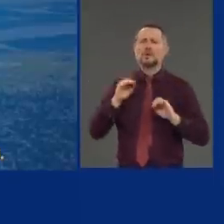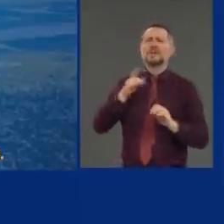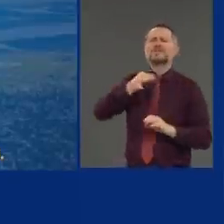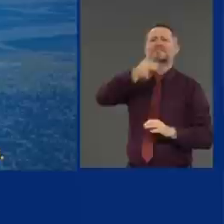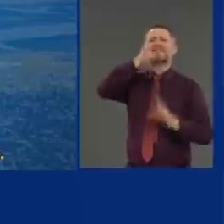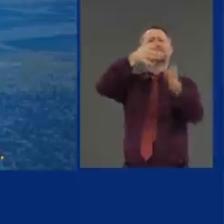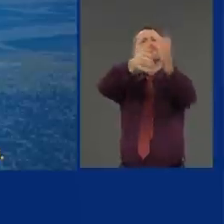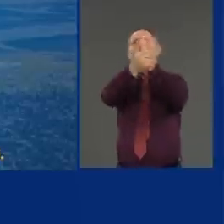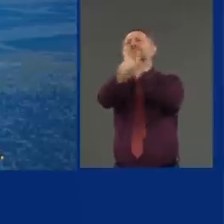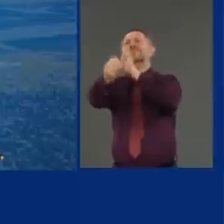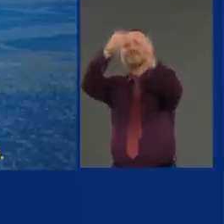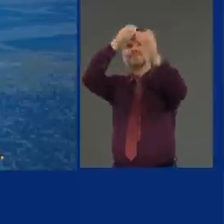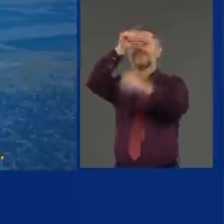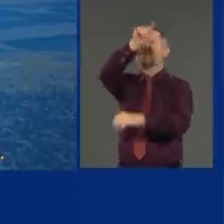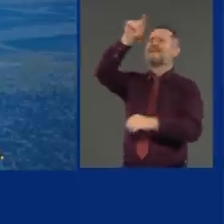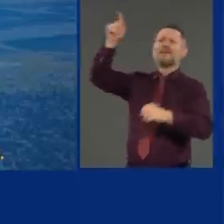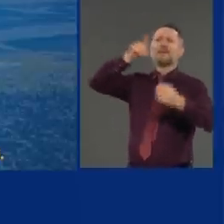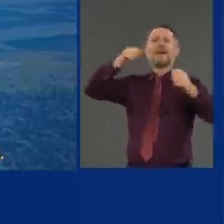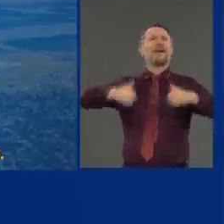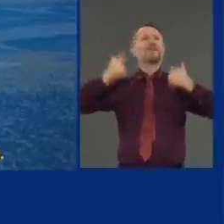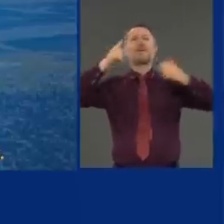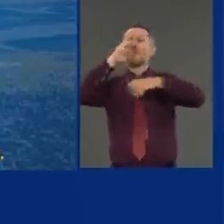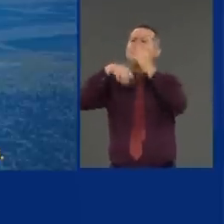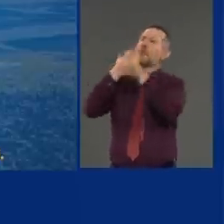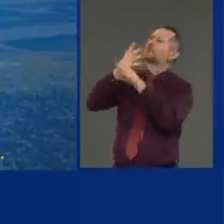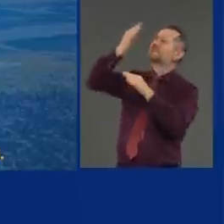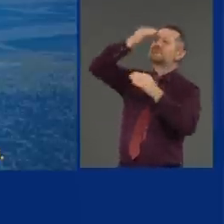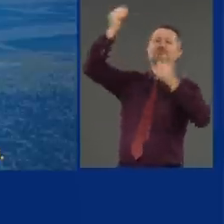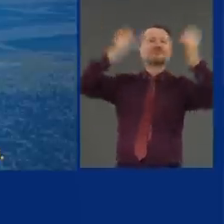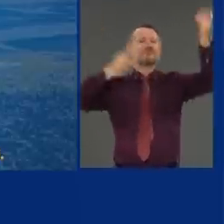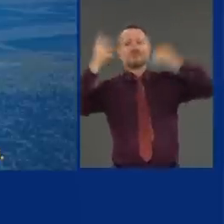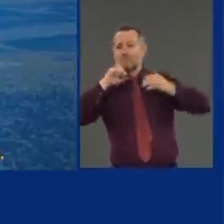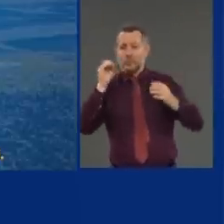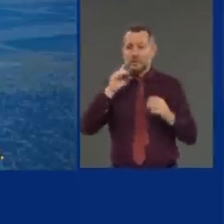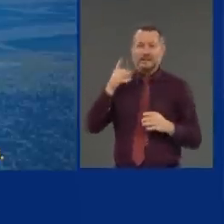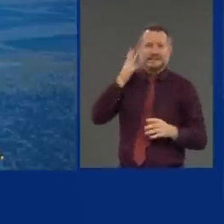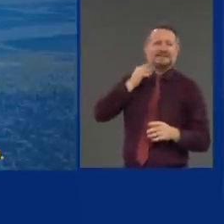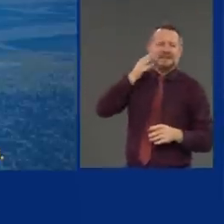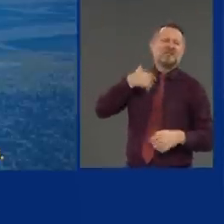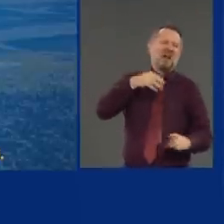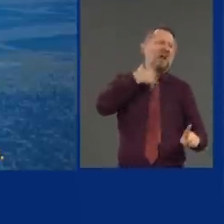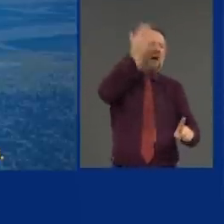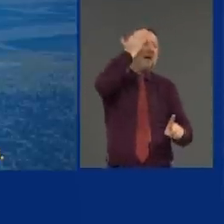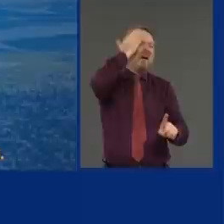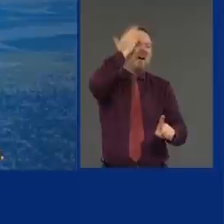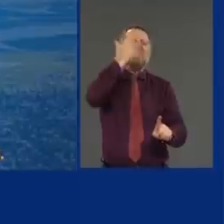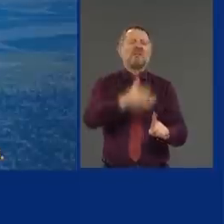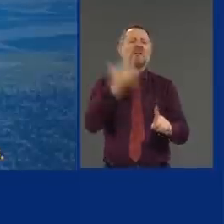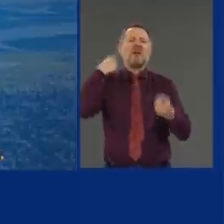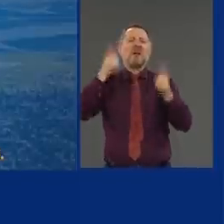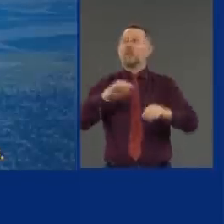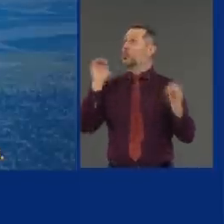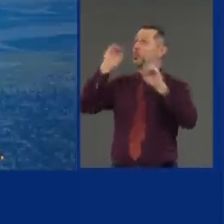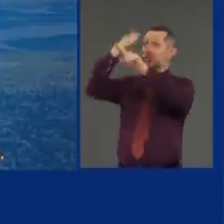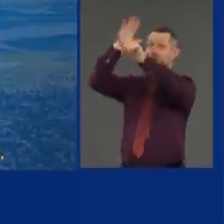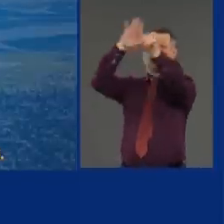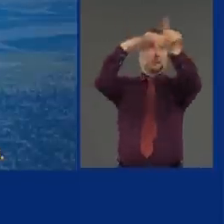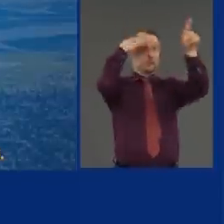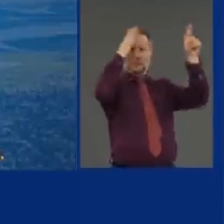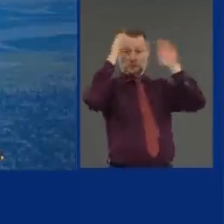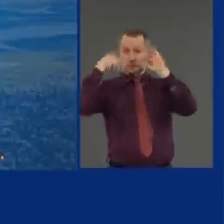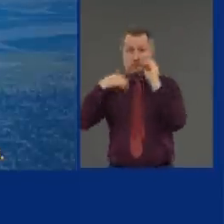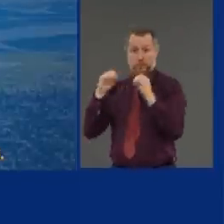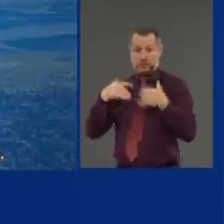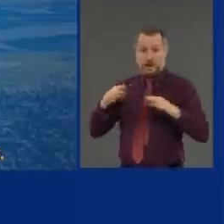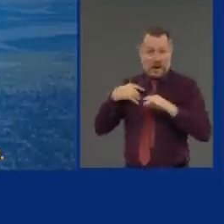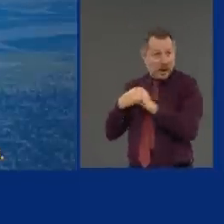this should be done. And I speak to all of them. The situations where you have seen reopenings,